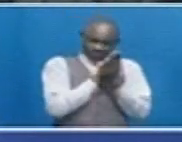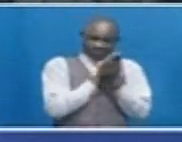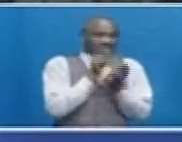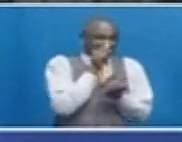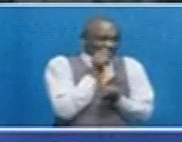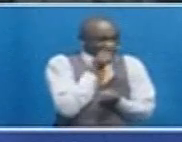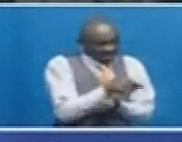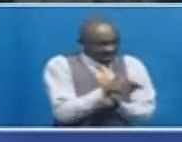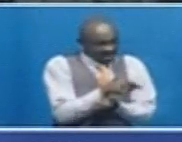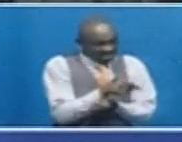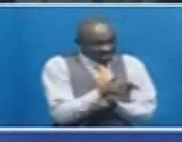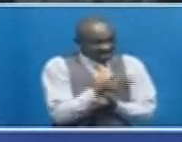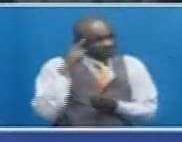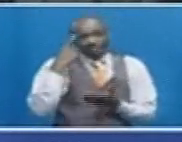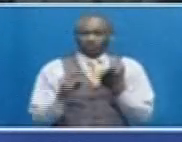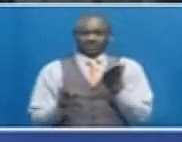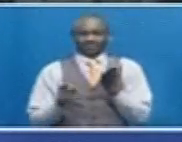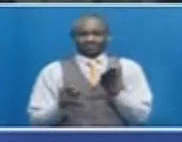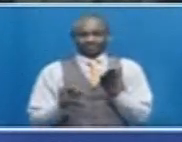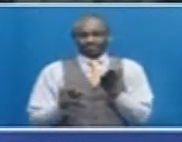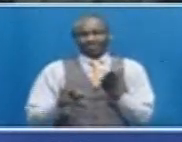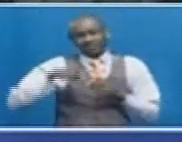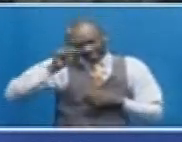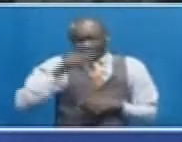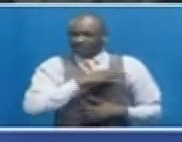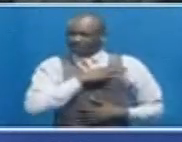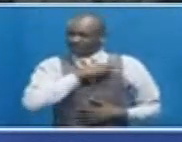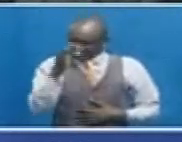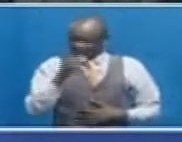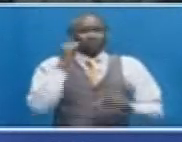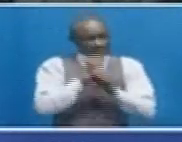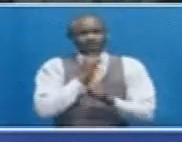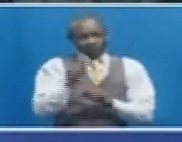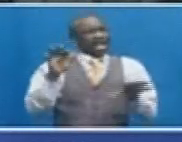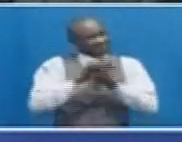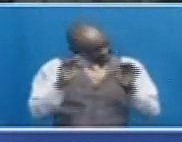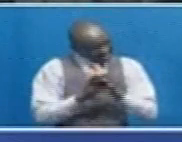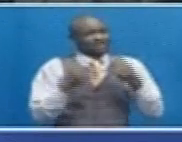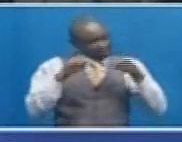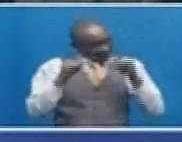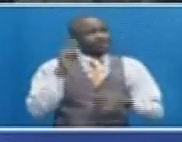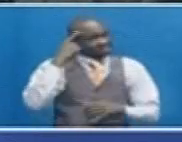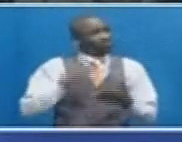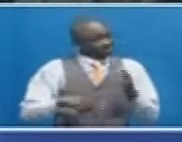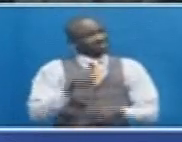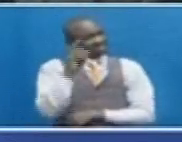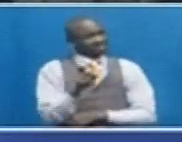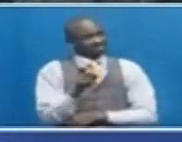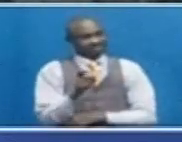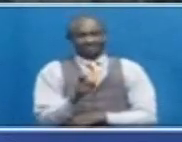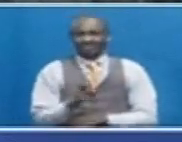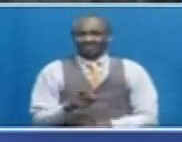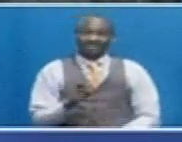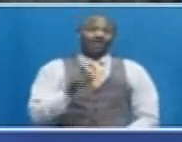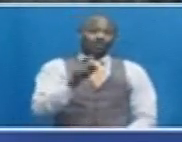won't last, do you think he has the spirit to ensure that it actually will be implemented? You